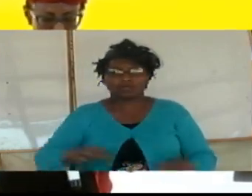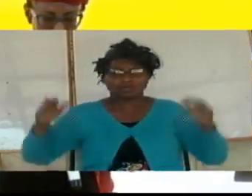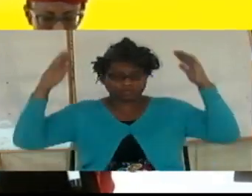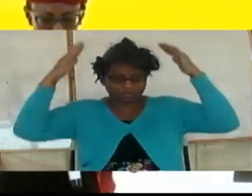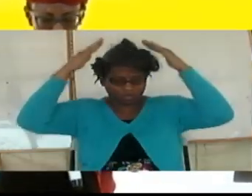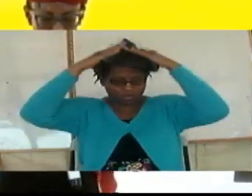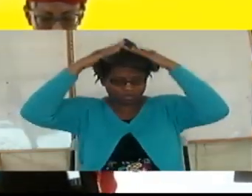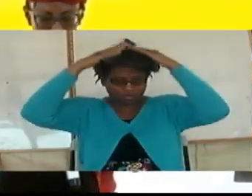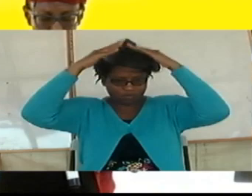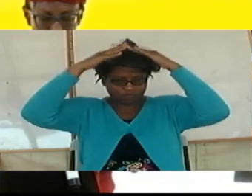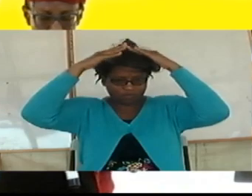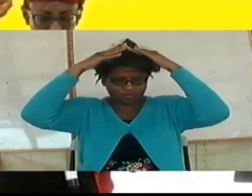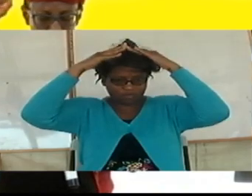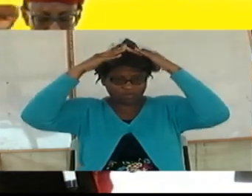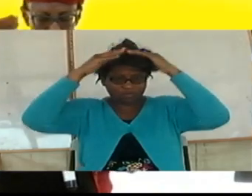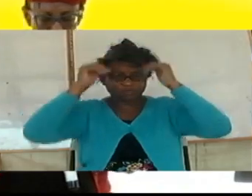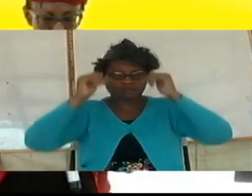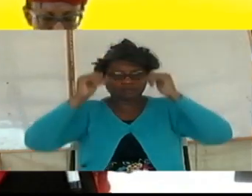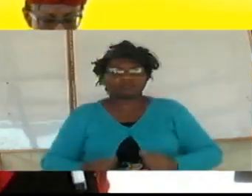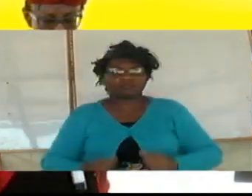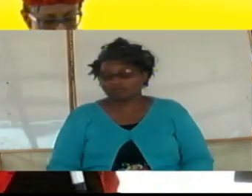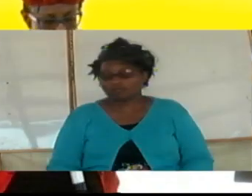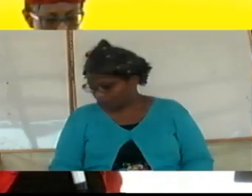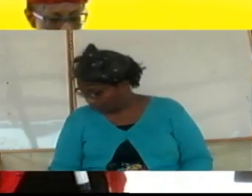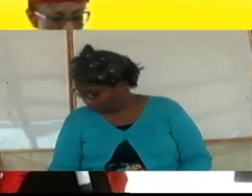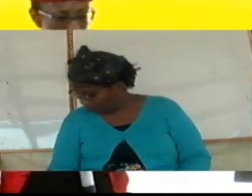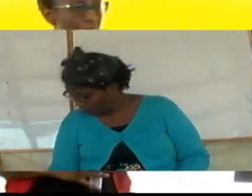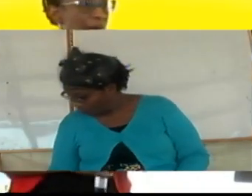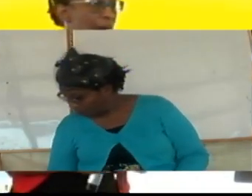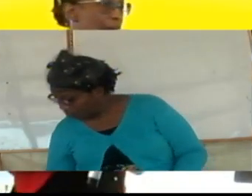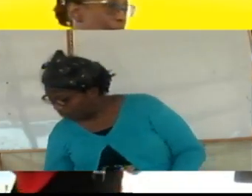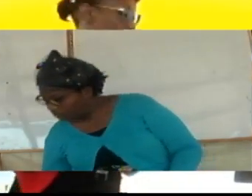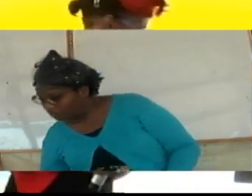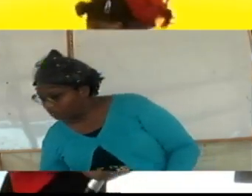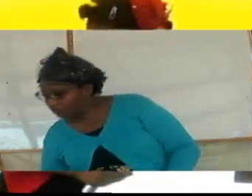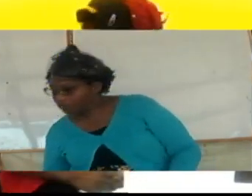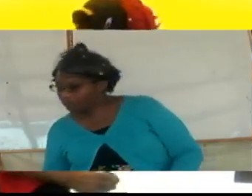Hallelujah, hallelujah. You may be seated.